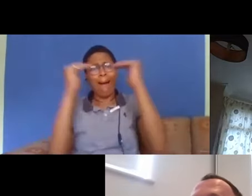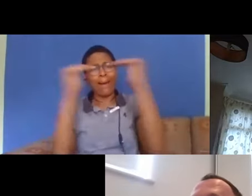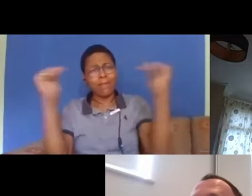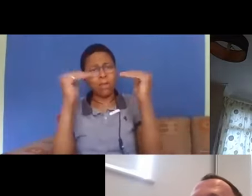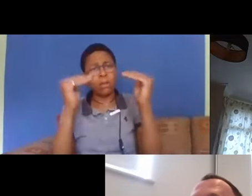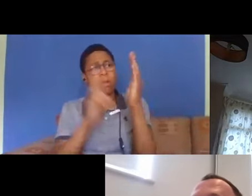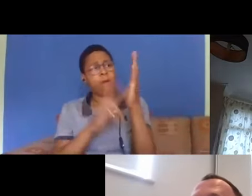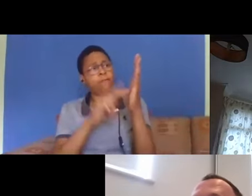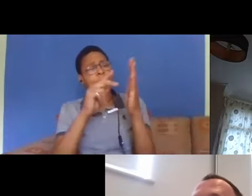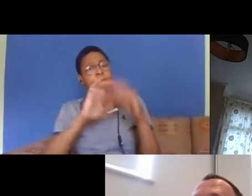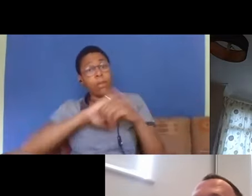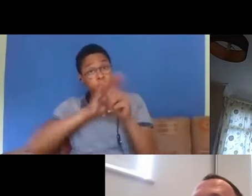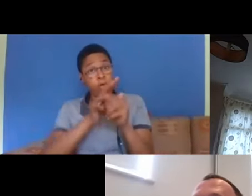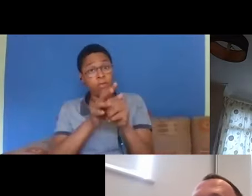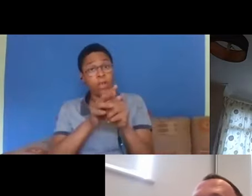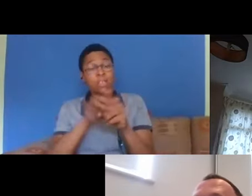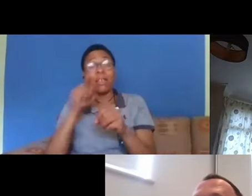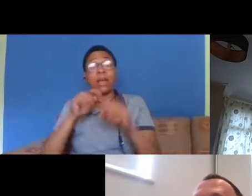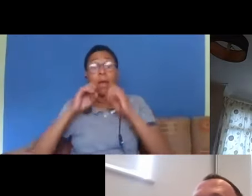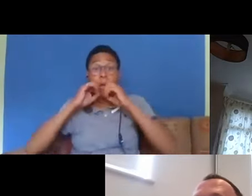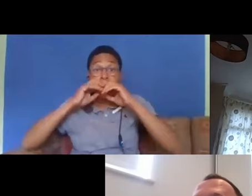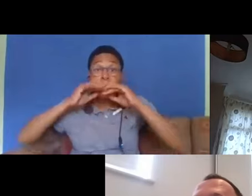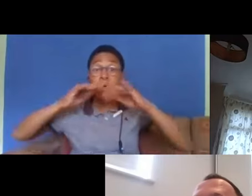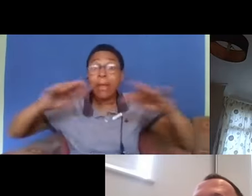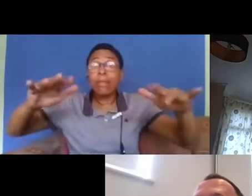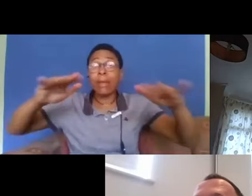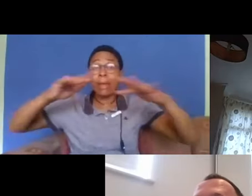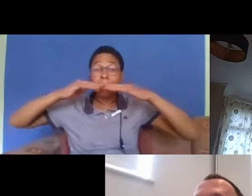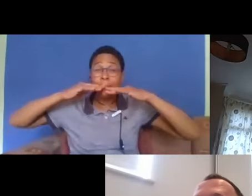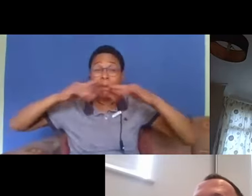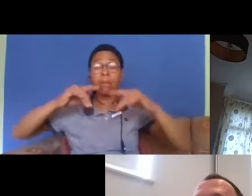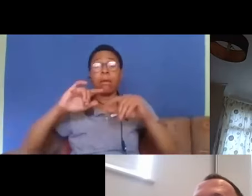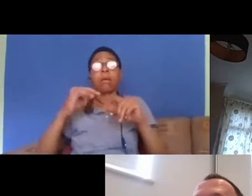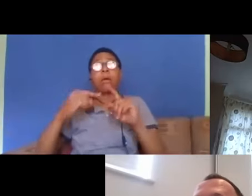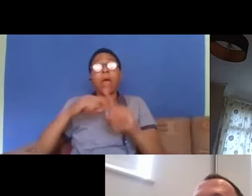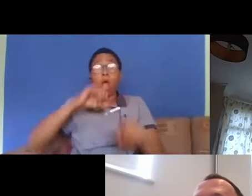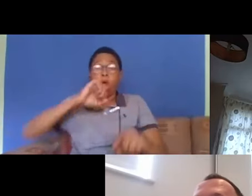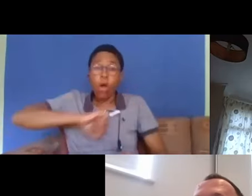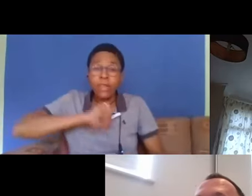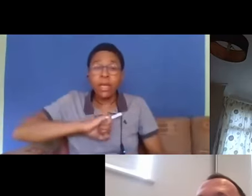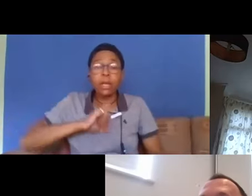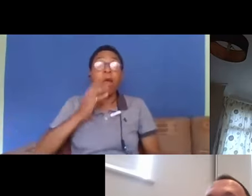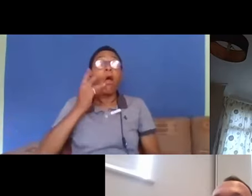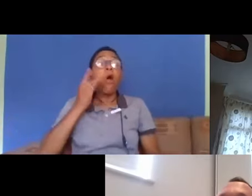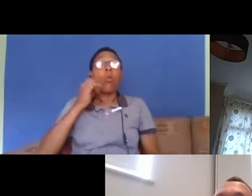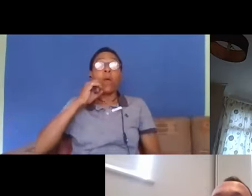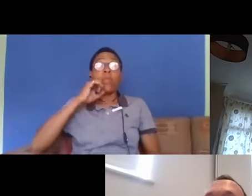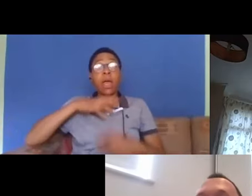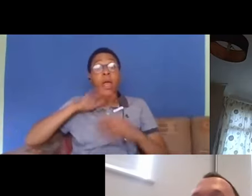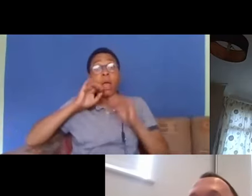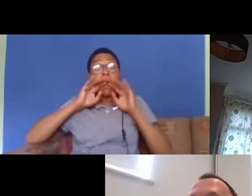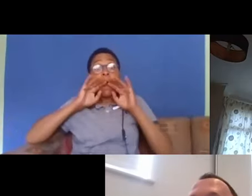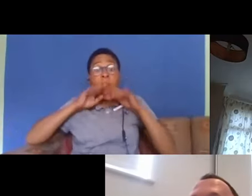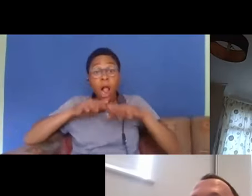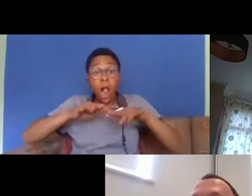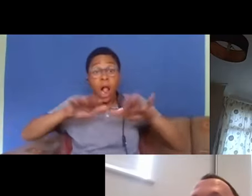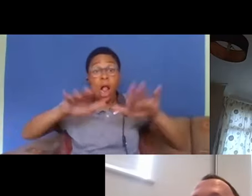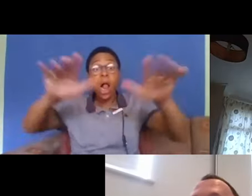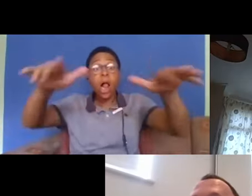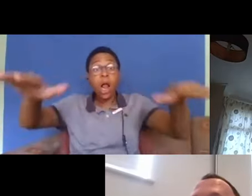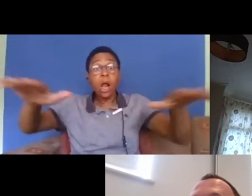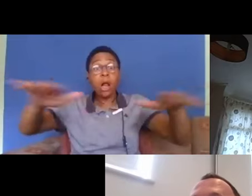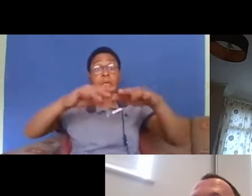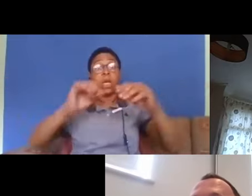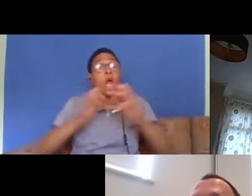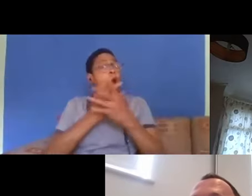asymptomatic, and they're breathing and coughing and so on and so forth. And each time they exhale, a large amount of virus comes out from